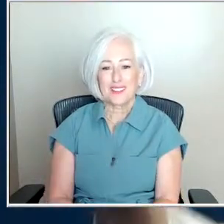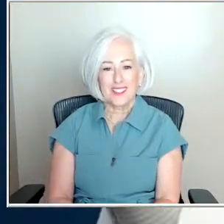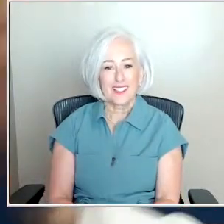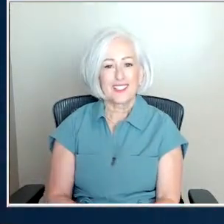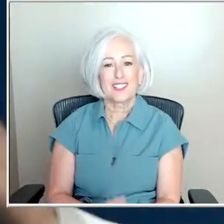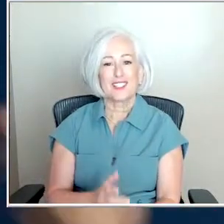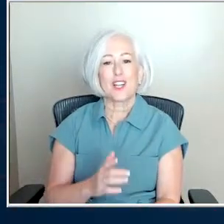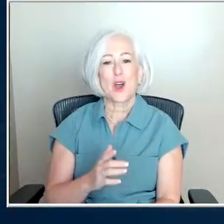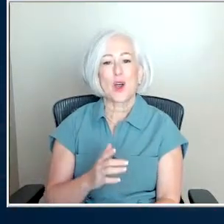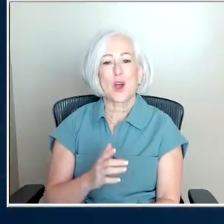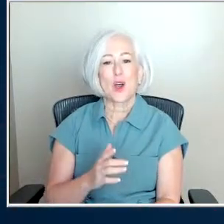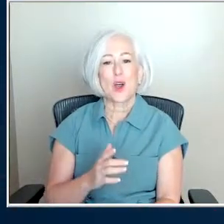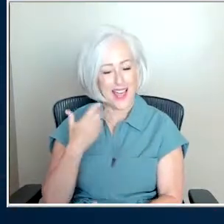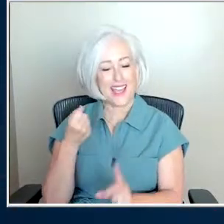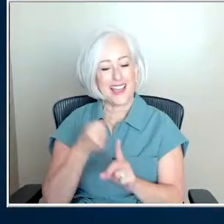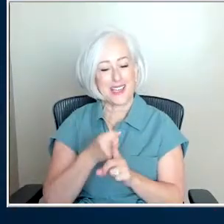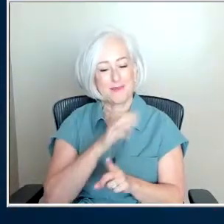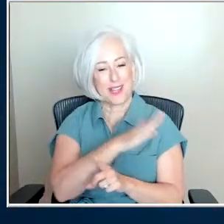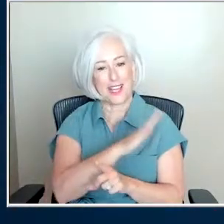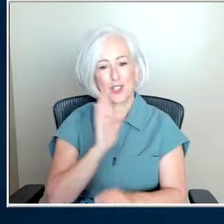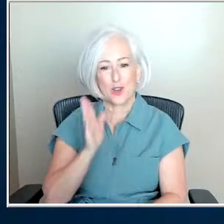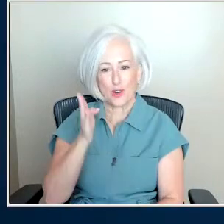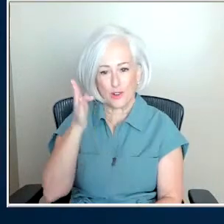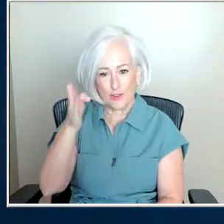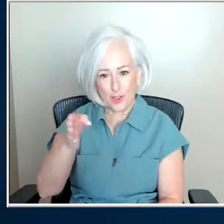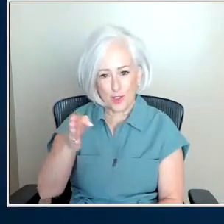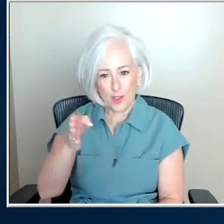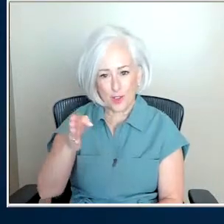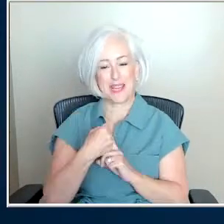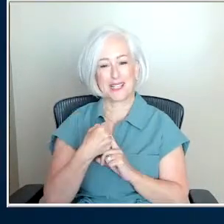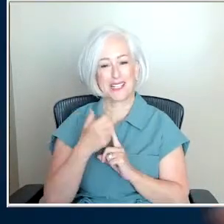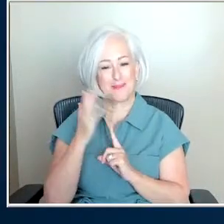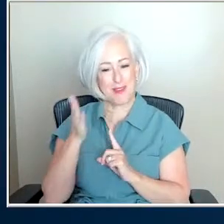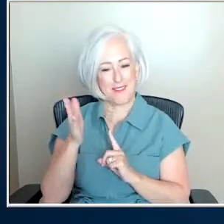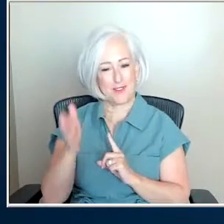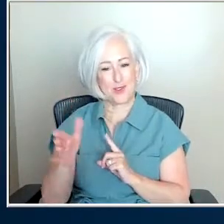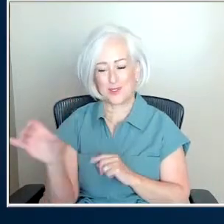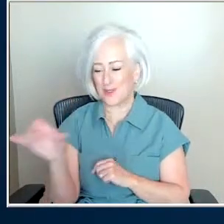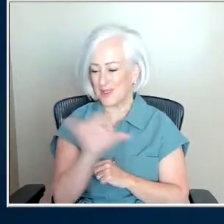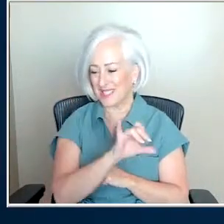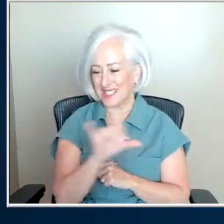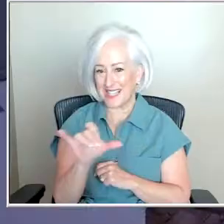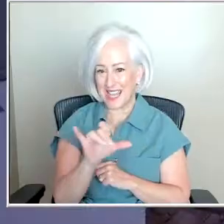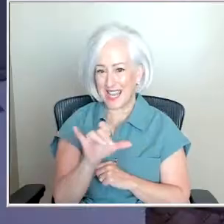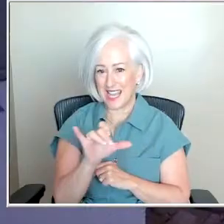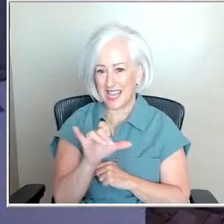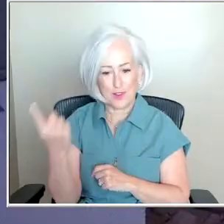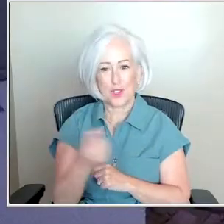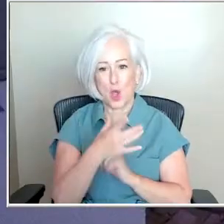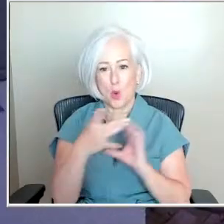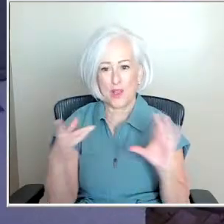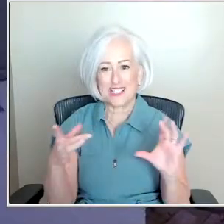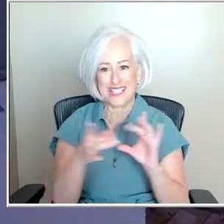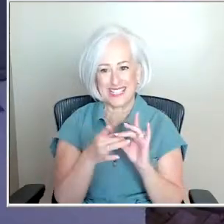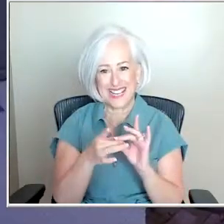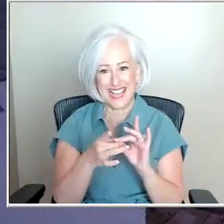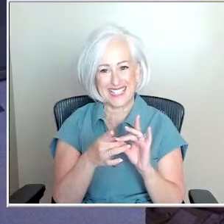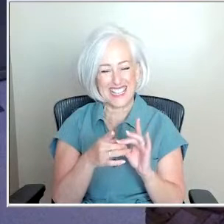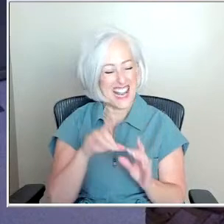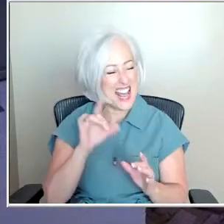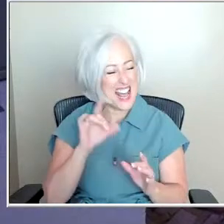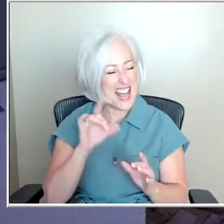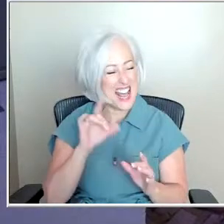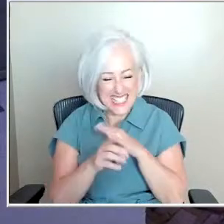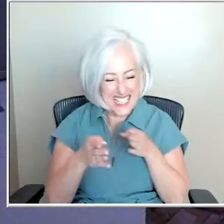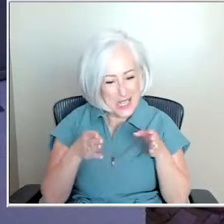future, and she's impacted me same ways, and we're always going to be connected at that level. That's a sneaky way to just connect yourself to someone. It's